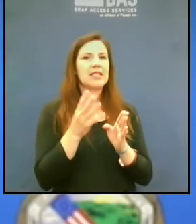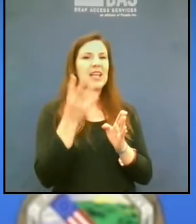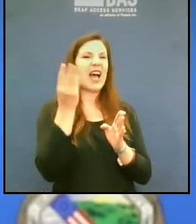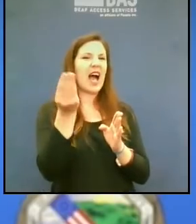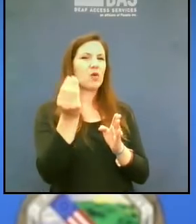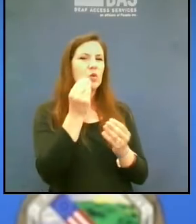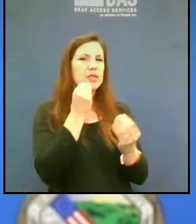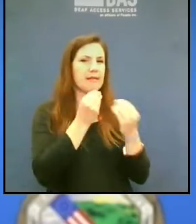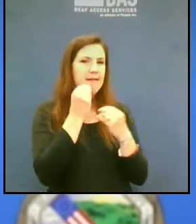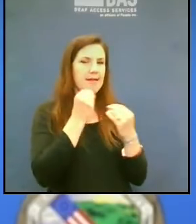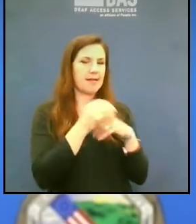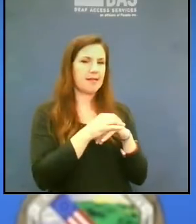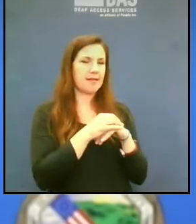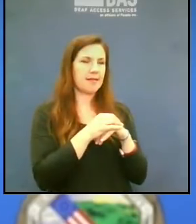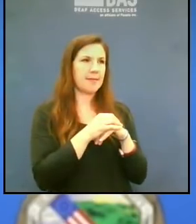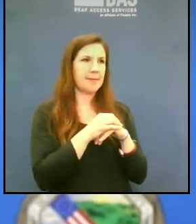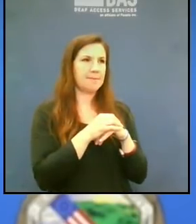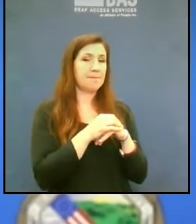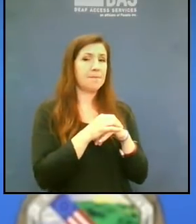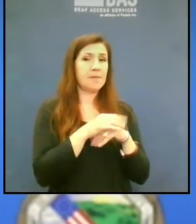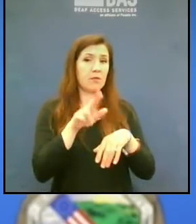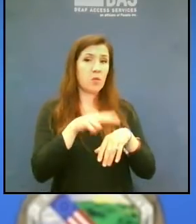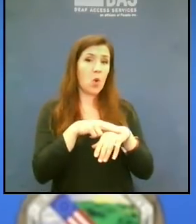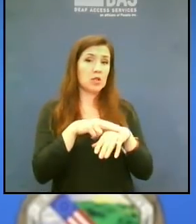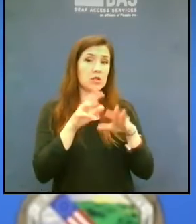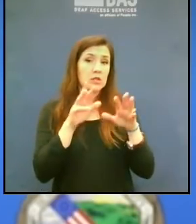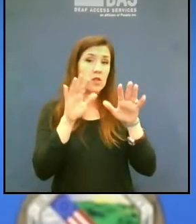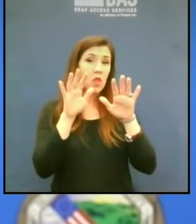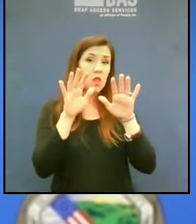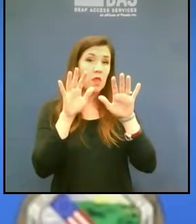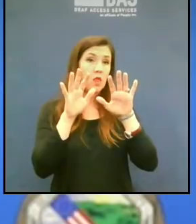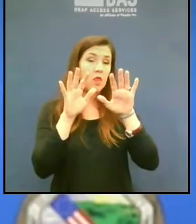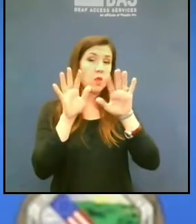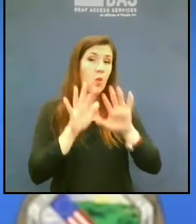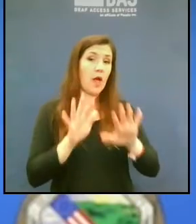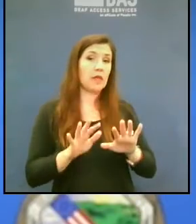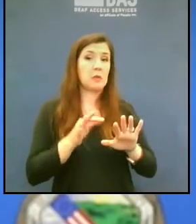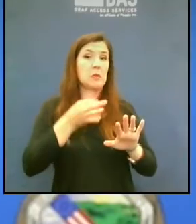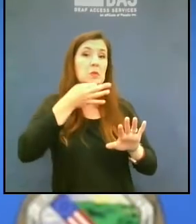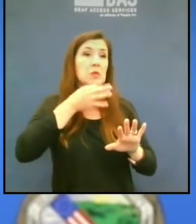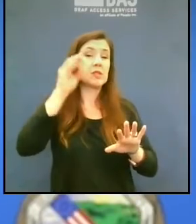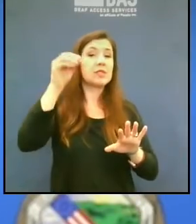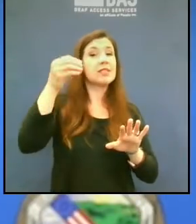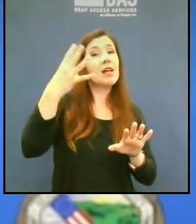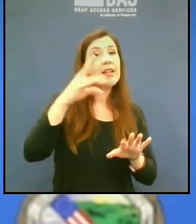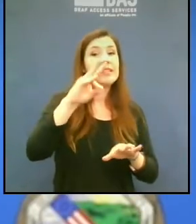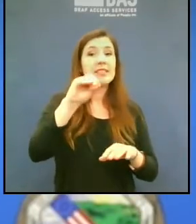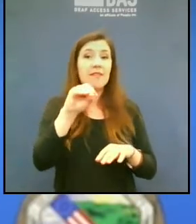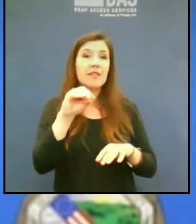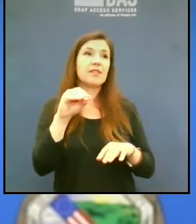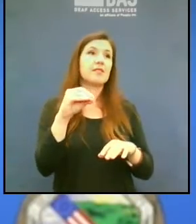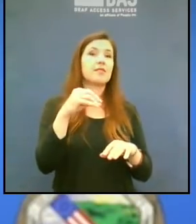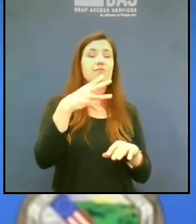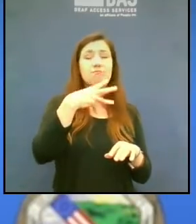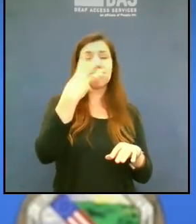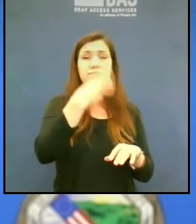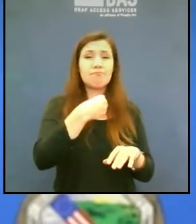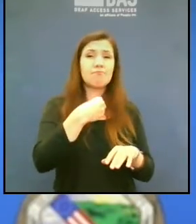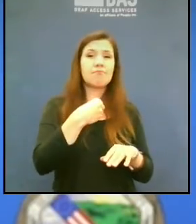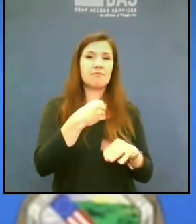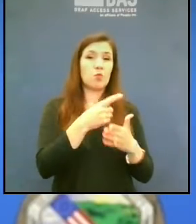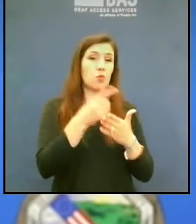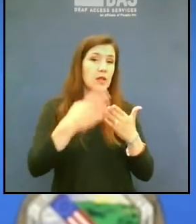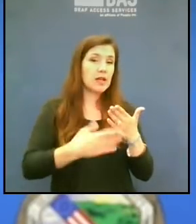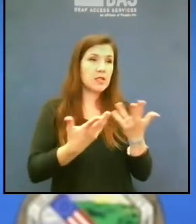dining. Of course, the weather is about to take a nice turn. It's going to be sunny, high 70s, right through to the